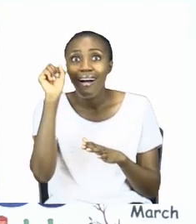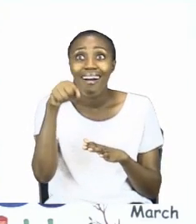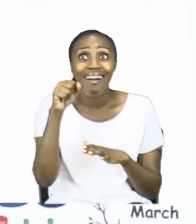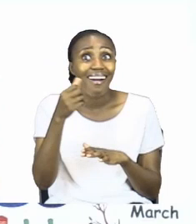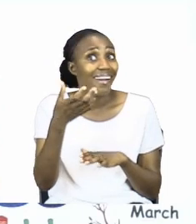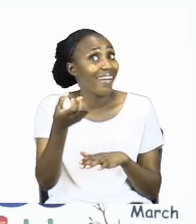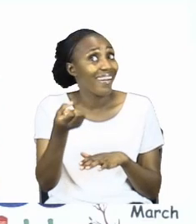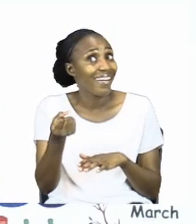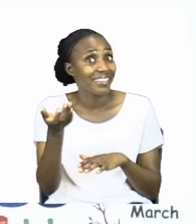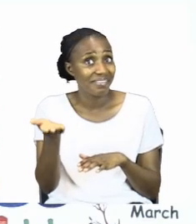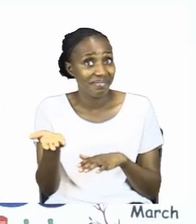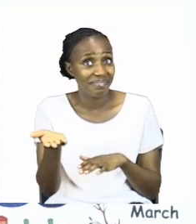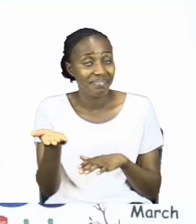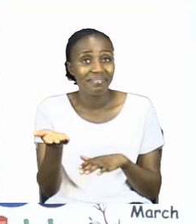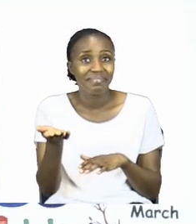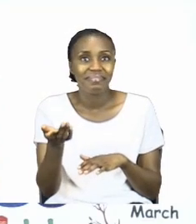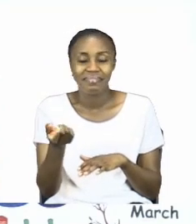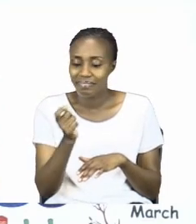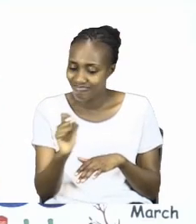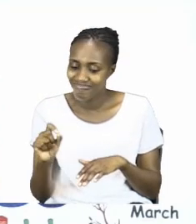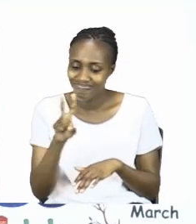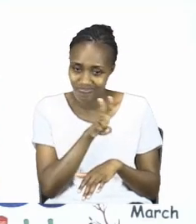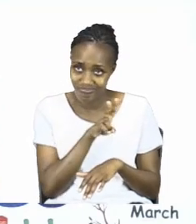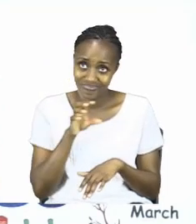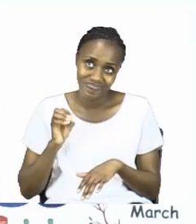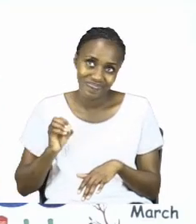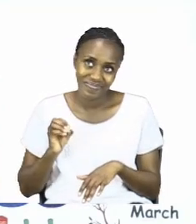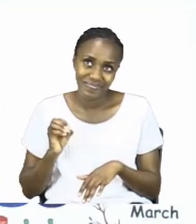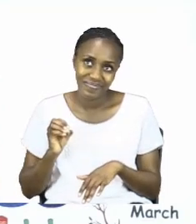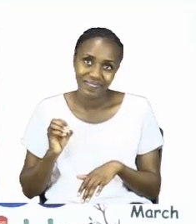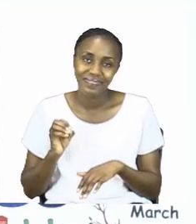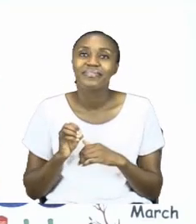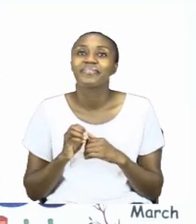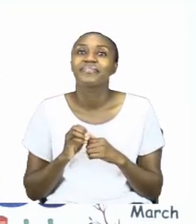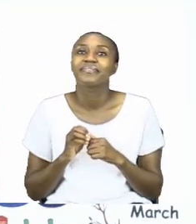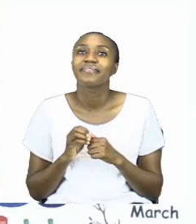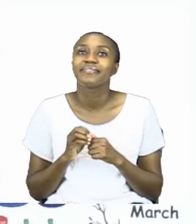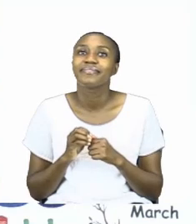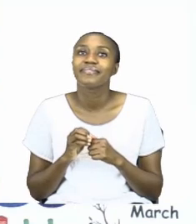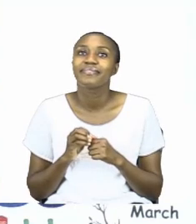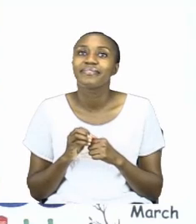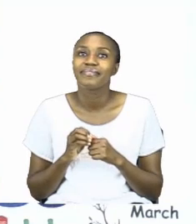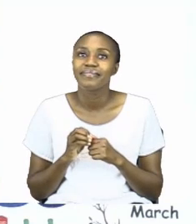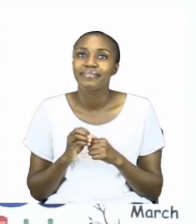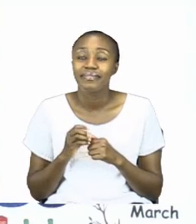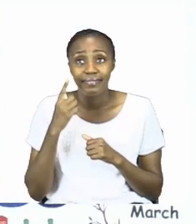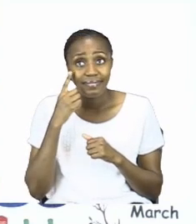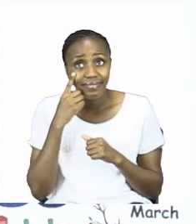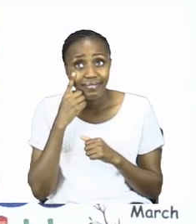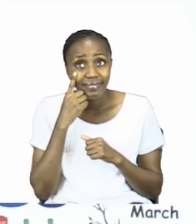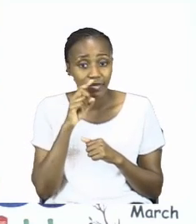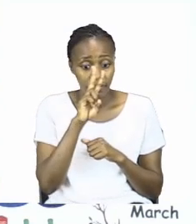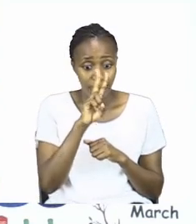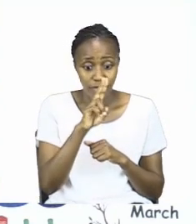is! The next one is the number 20. So you can see that it has a 2